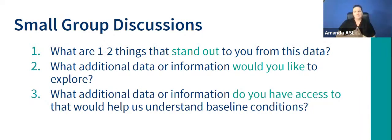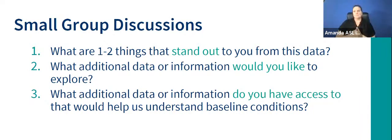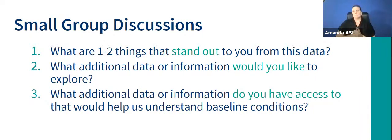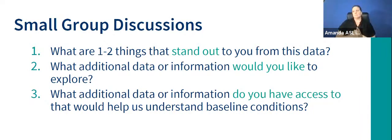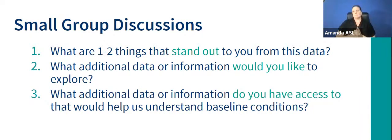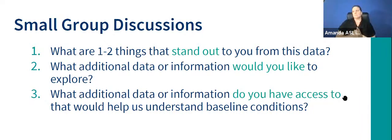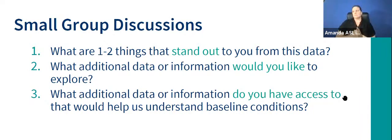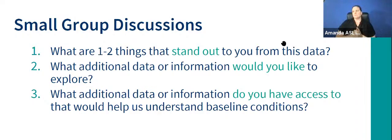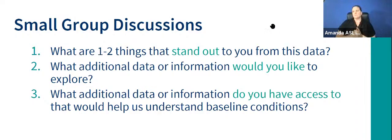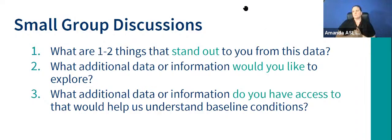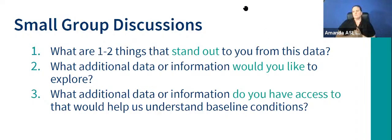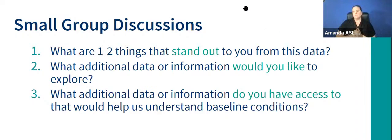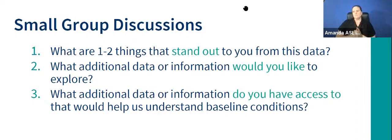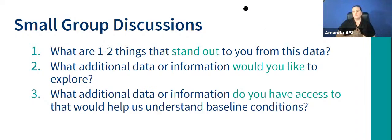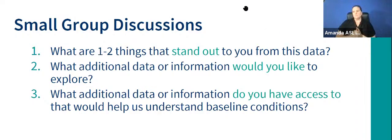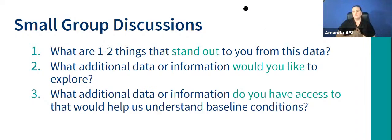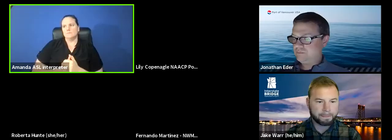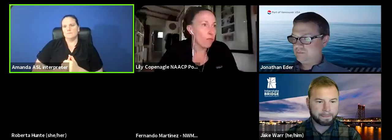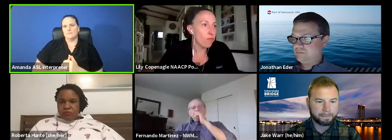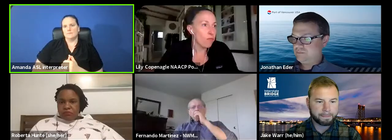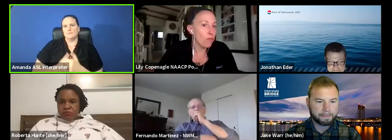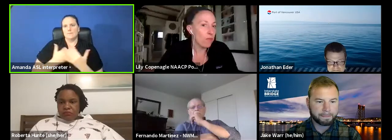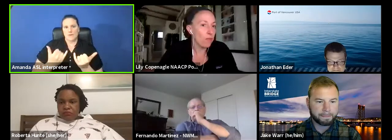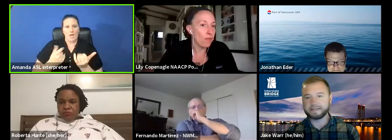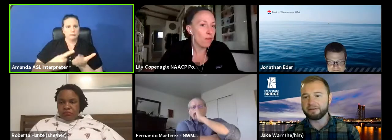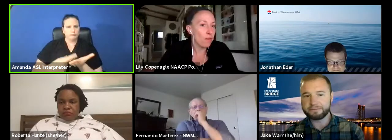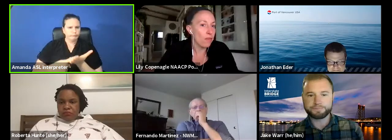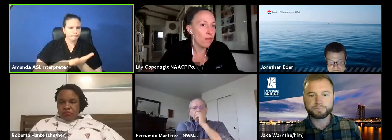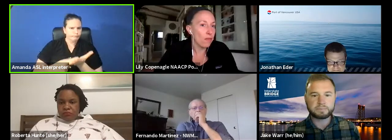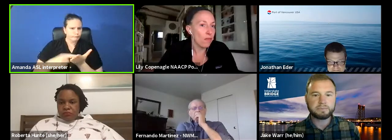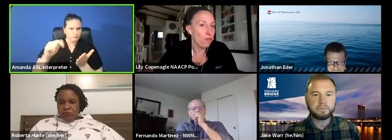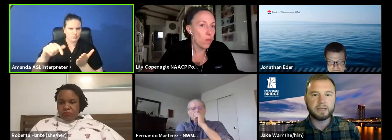going to discuss this stuff.